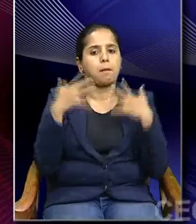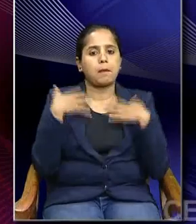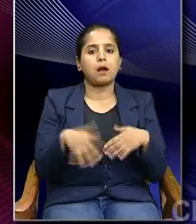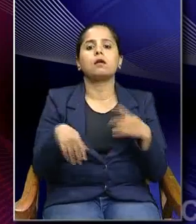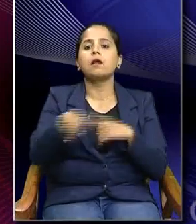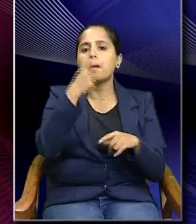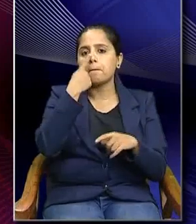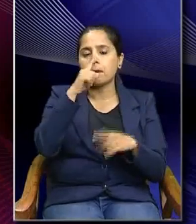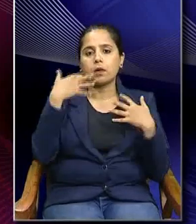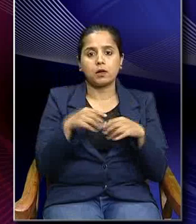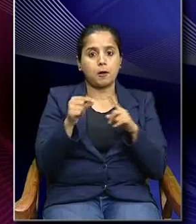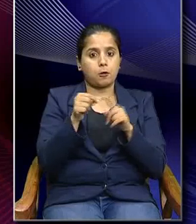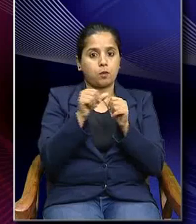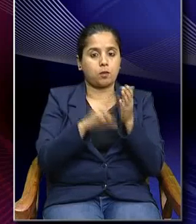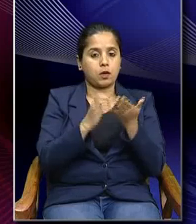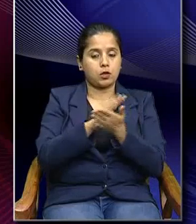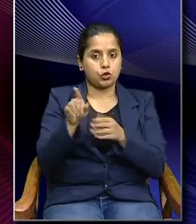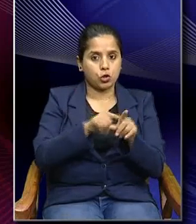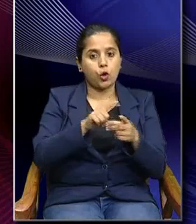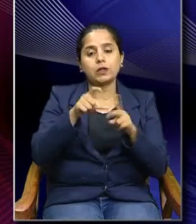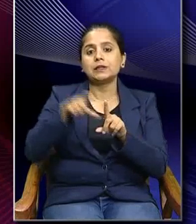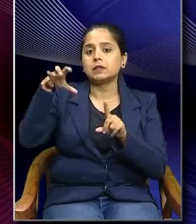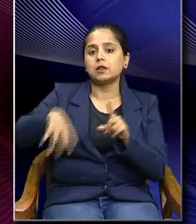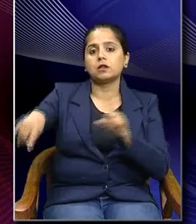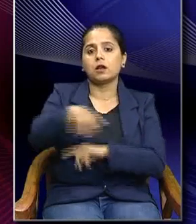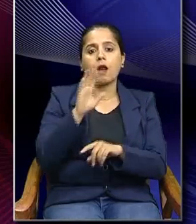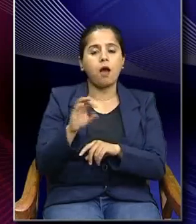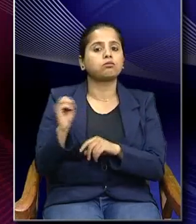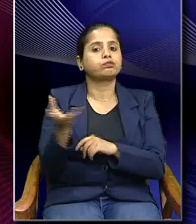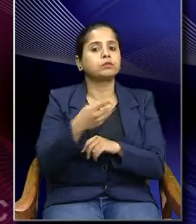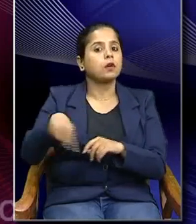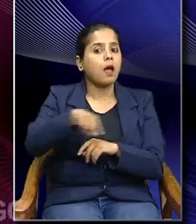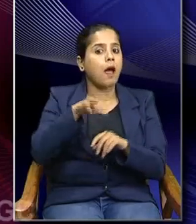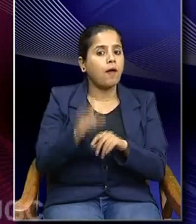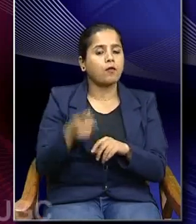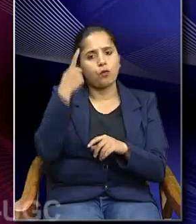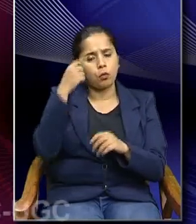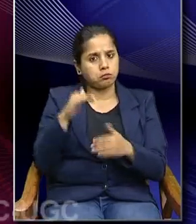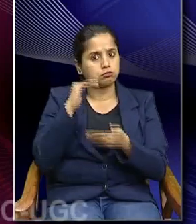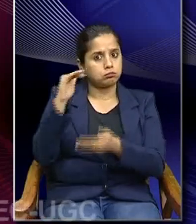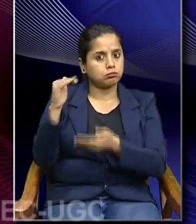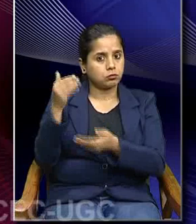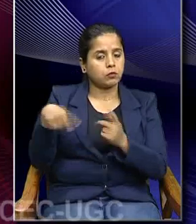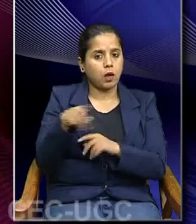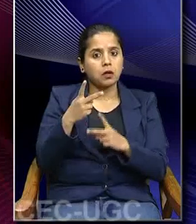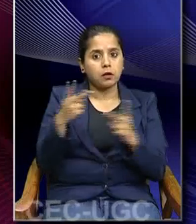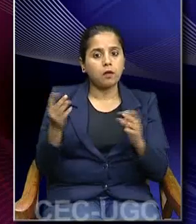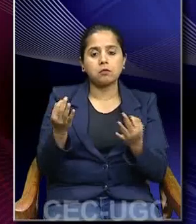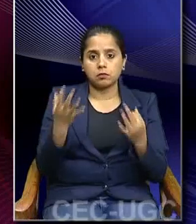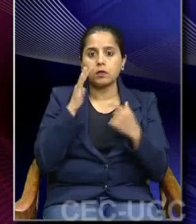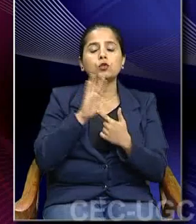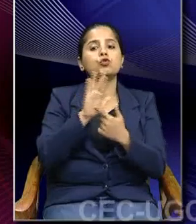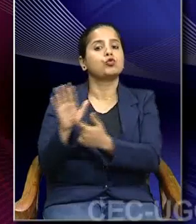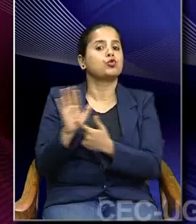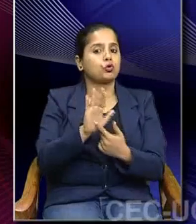program. Panchayat and Jila Parishads are rewarded and honored for exemplary performance. These are